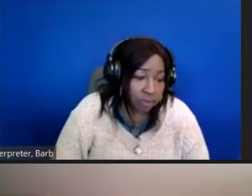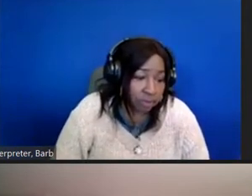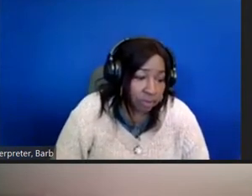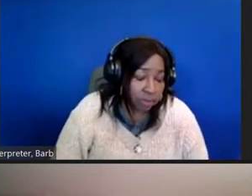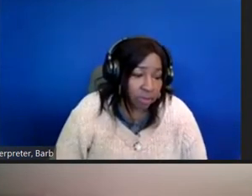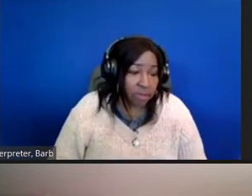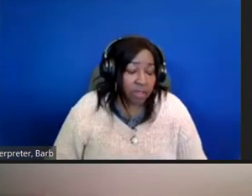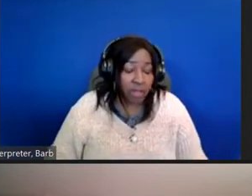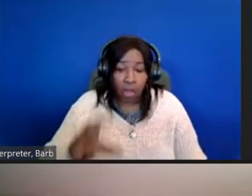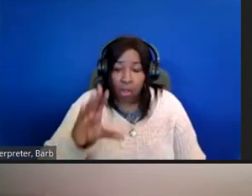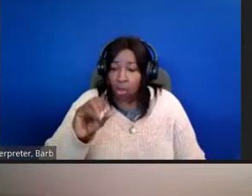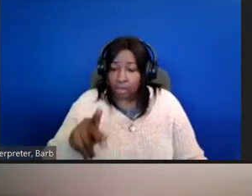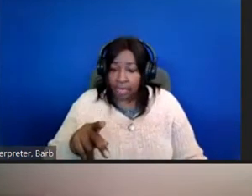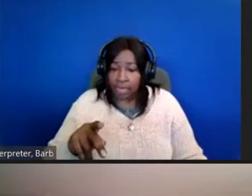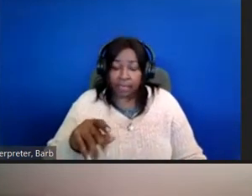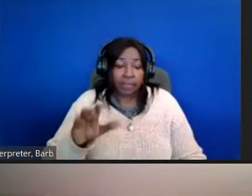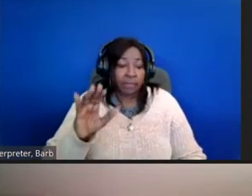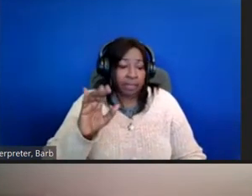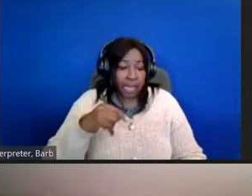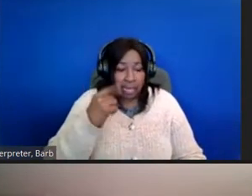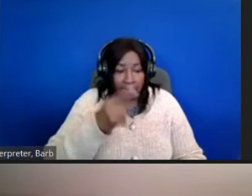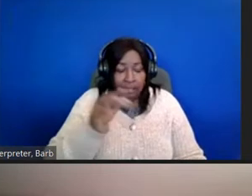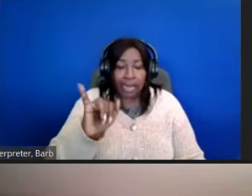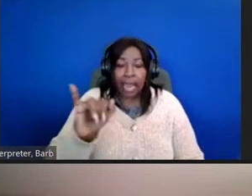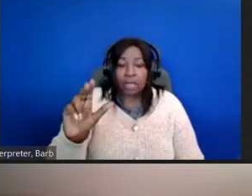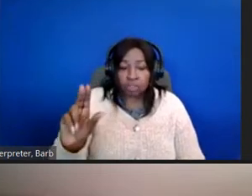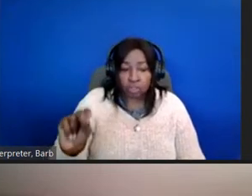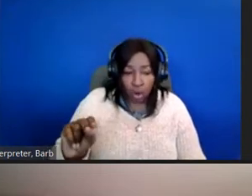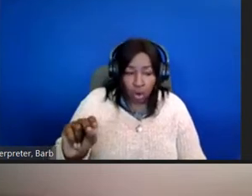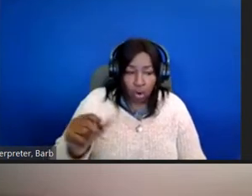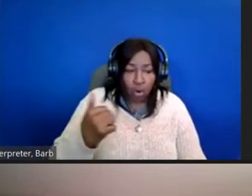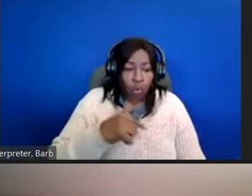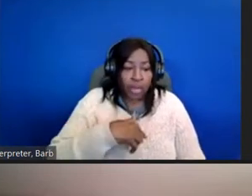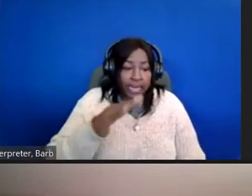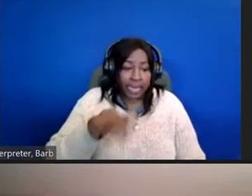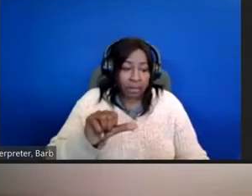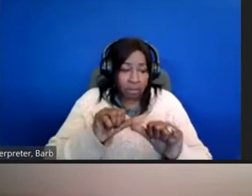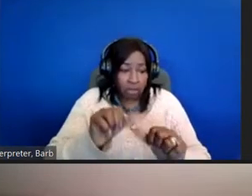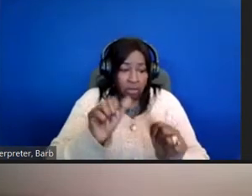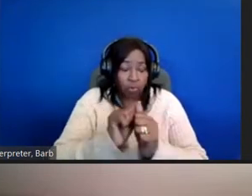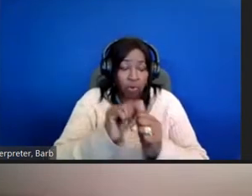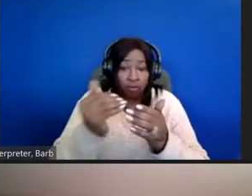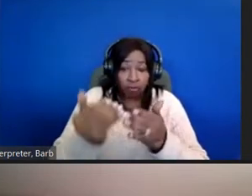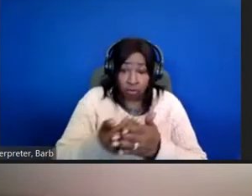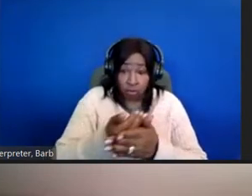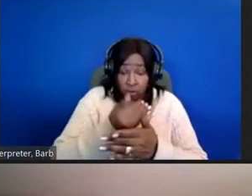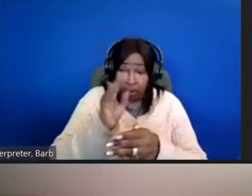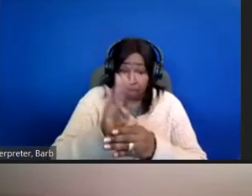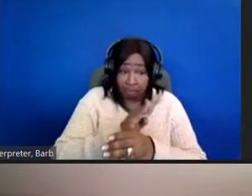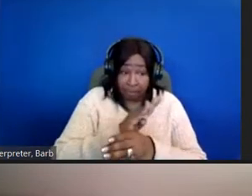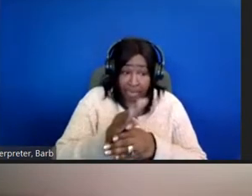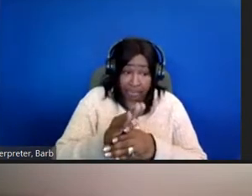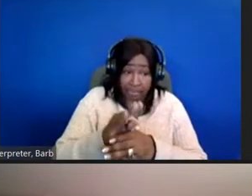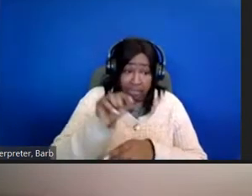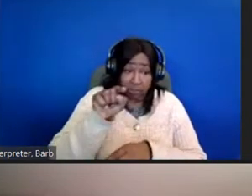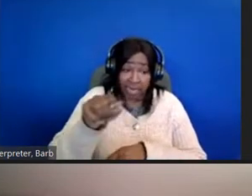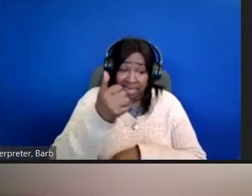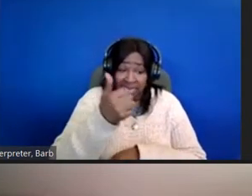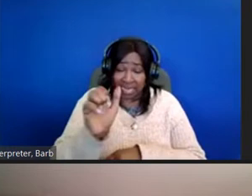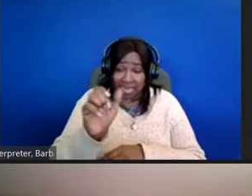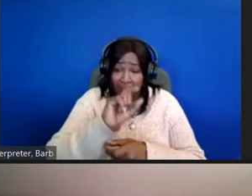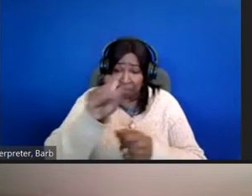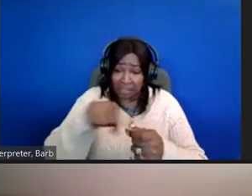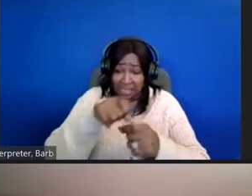Okay, that looks like a no. We can move forward to new business. Is there any particular topic